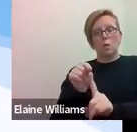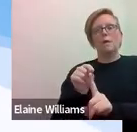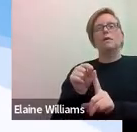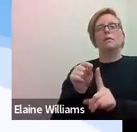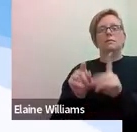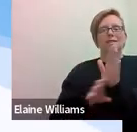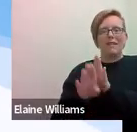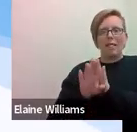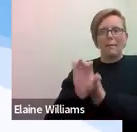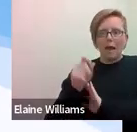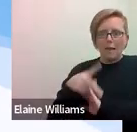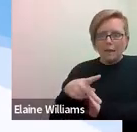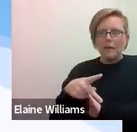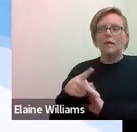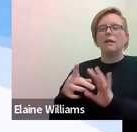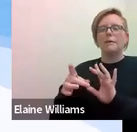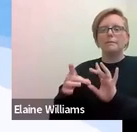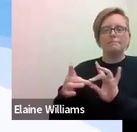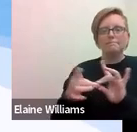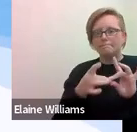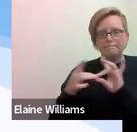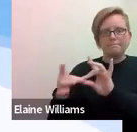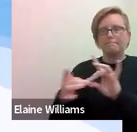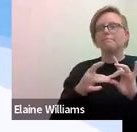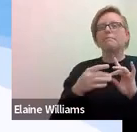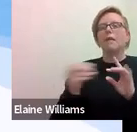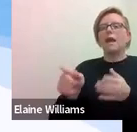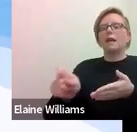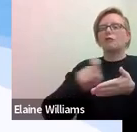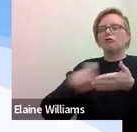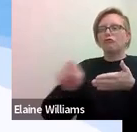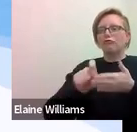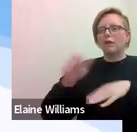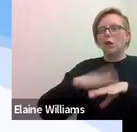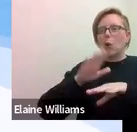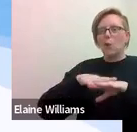of IEP amendments, and the written notice for this joint meeting.